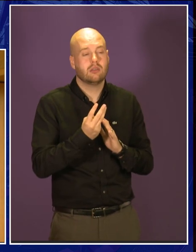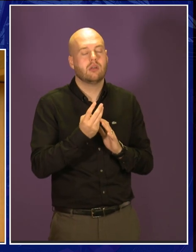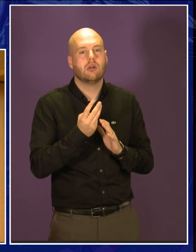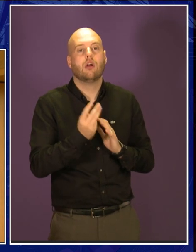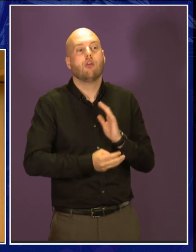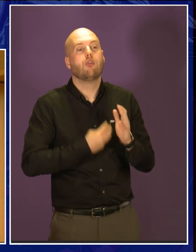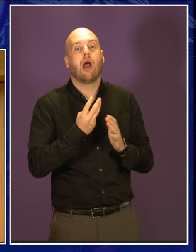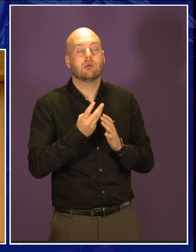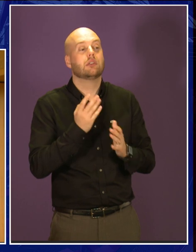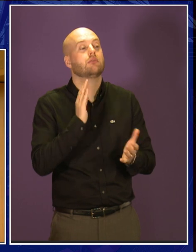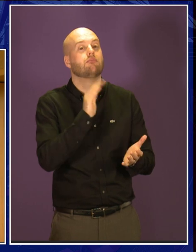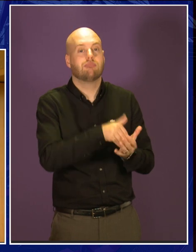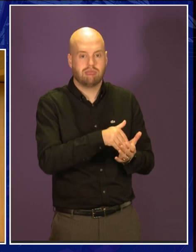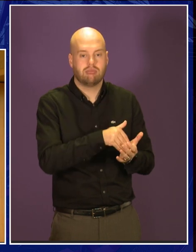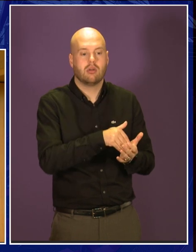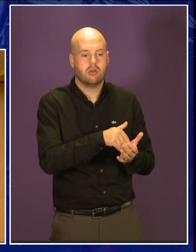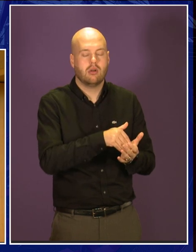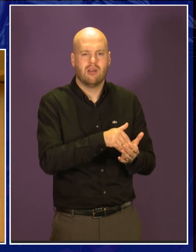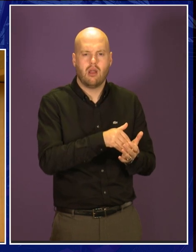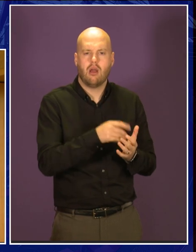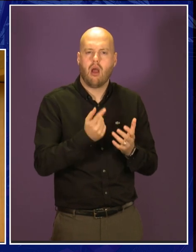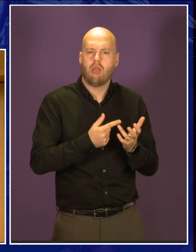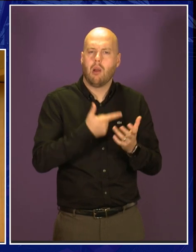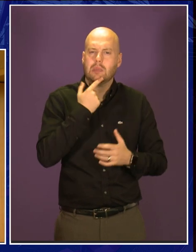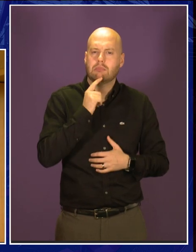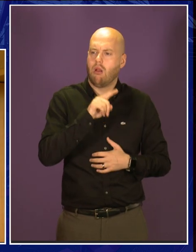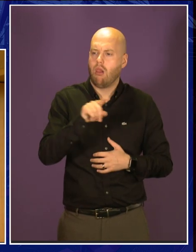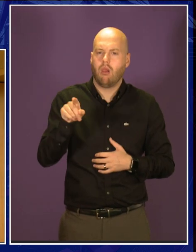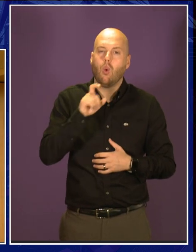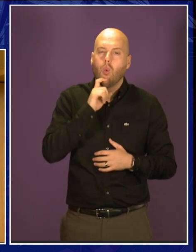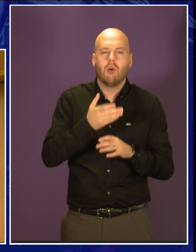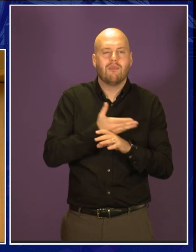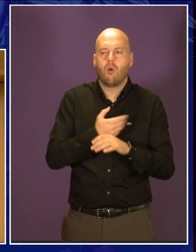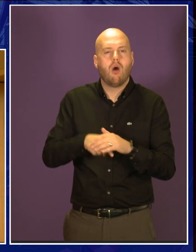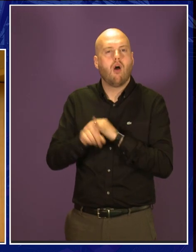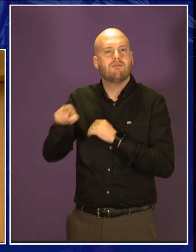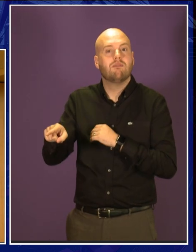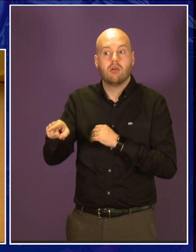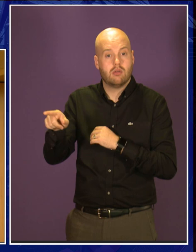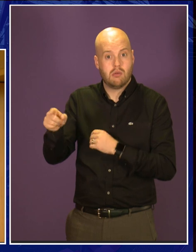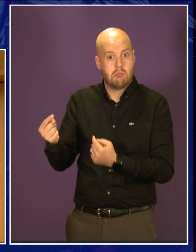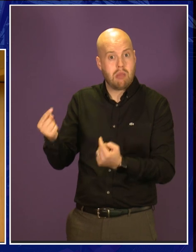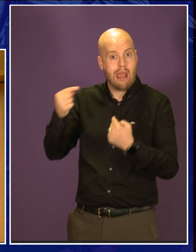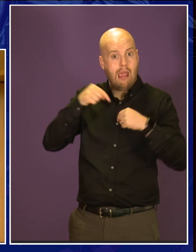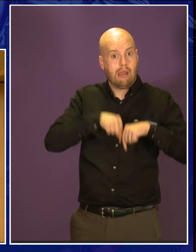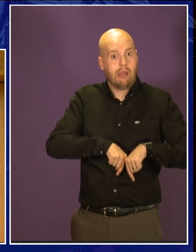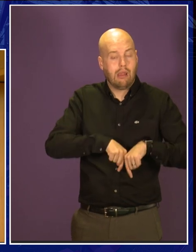people who took the other way came back running to us. Some of them were bleeding, injured.